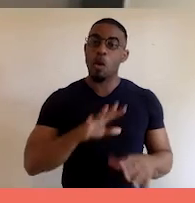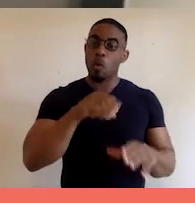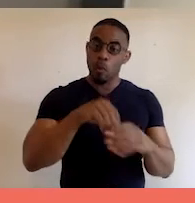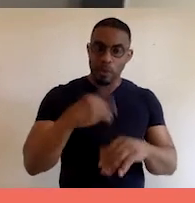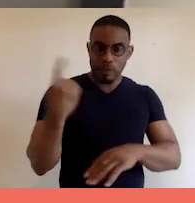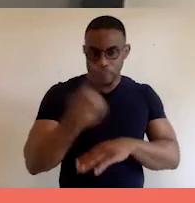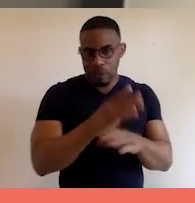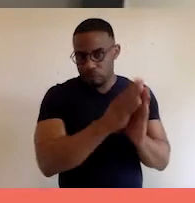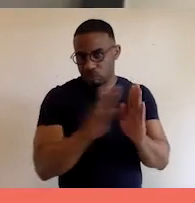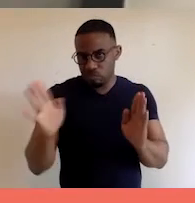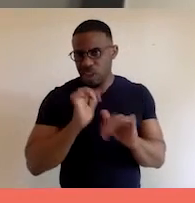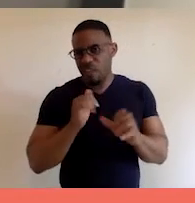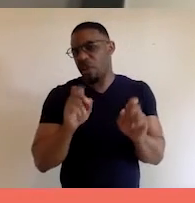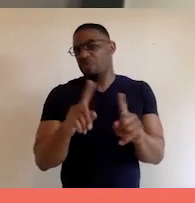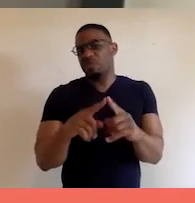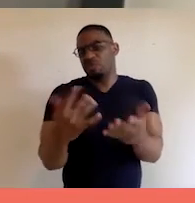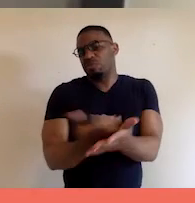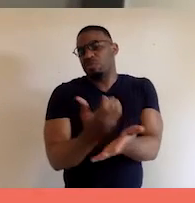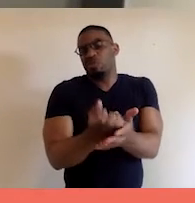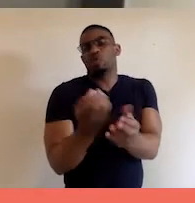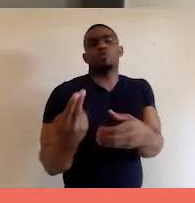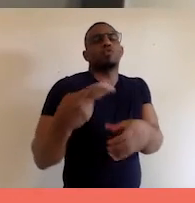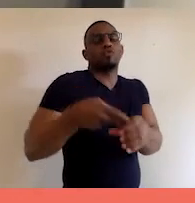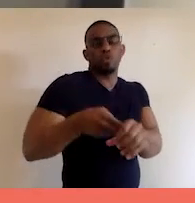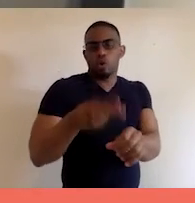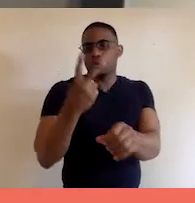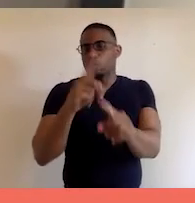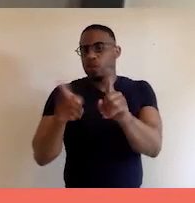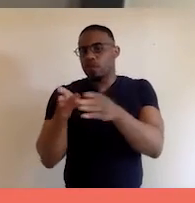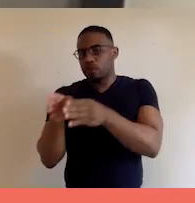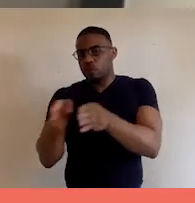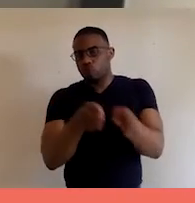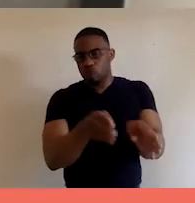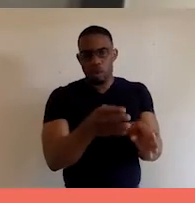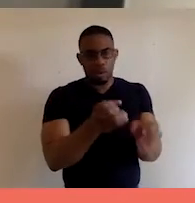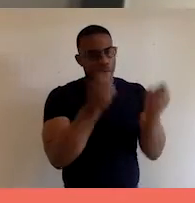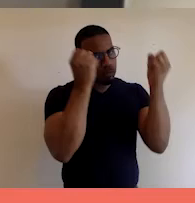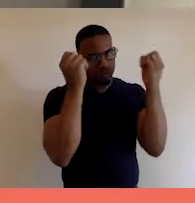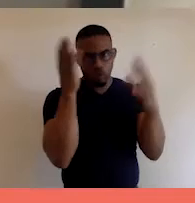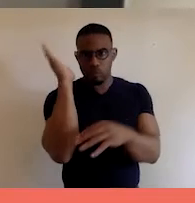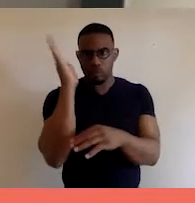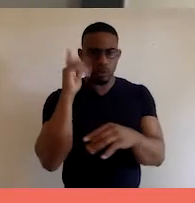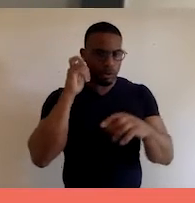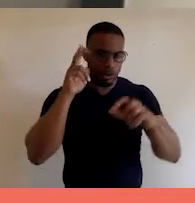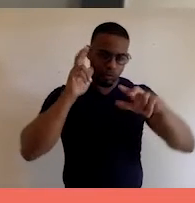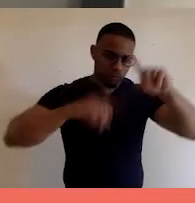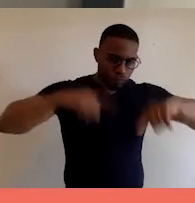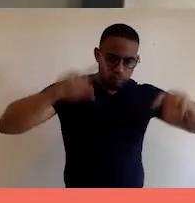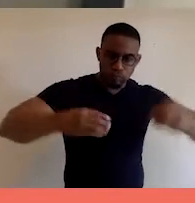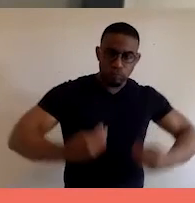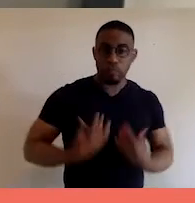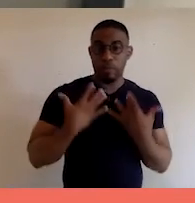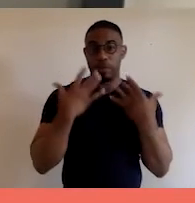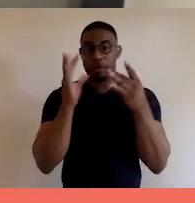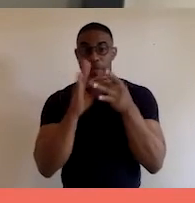day, you will have the opportunity to join two different tracks, multiple speakers, and hear very inspiring